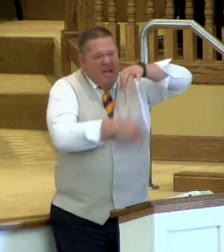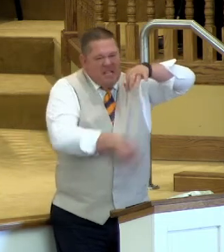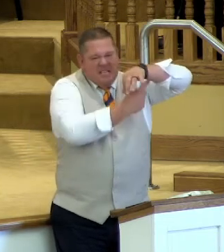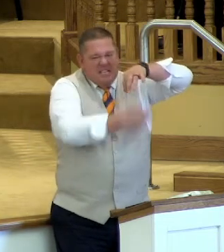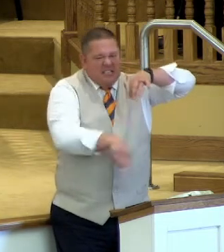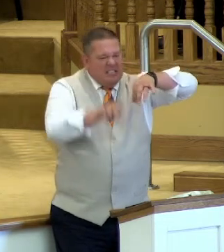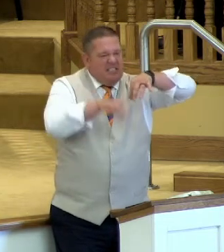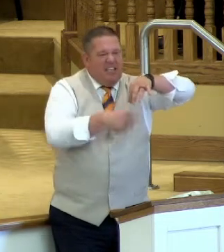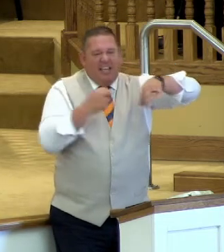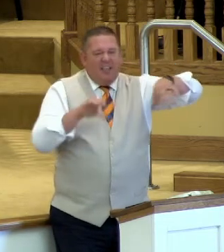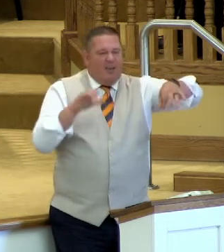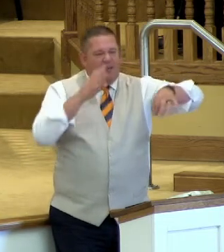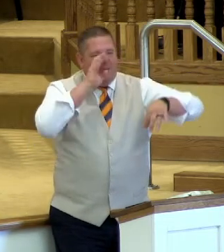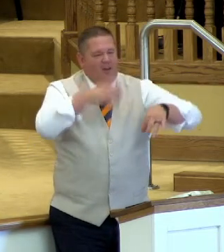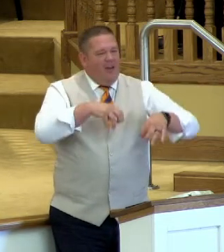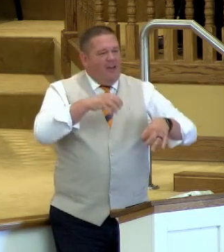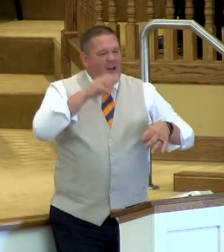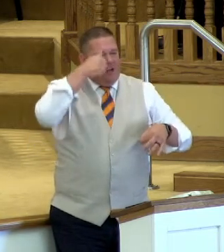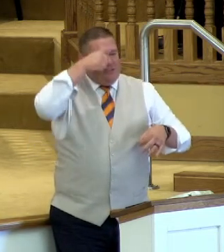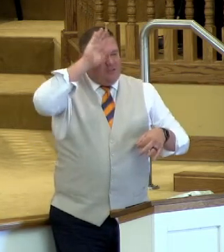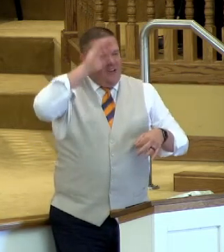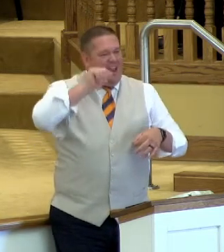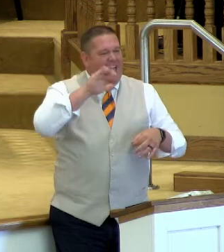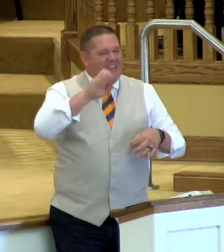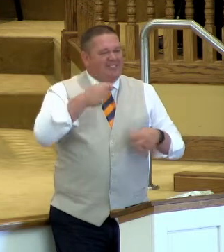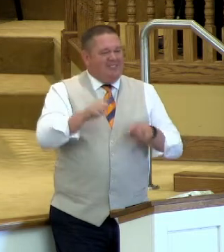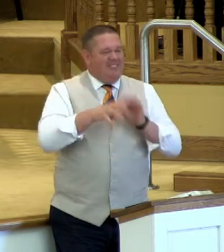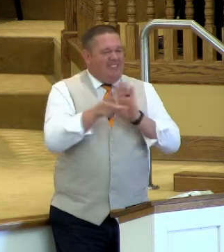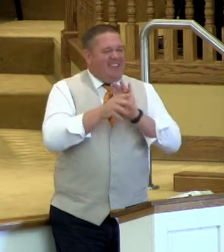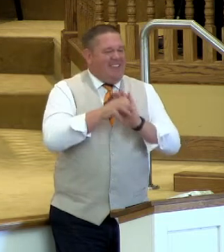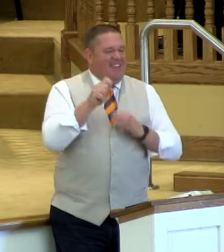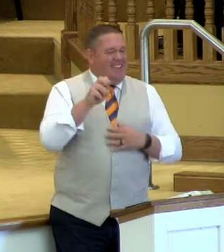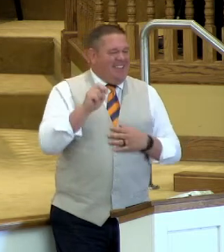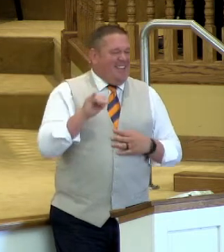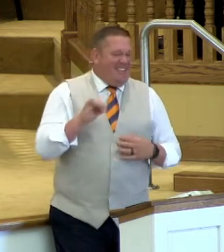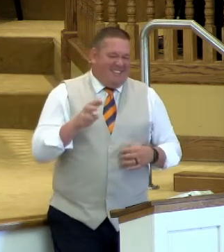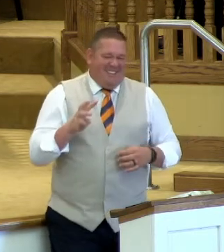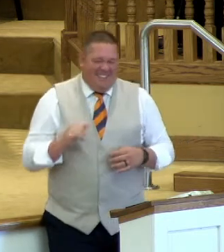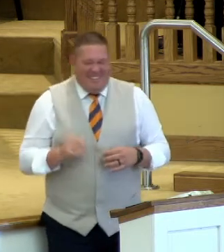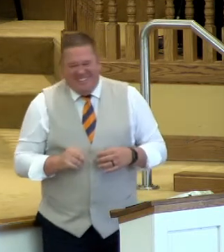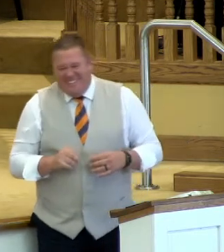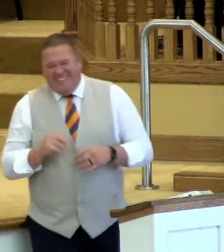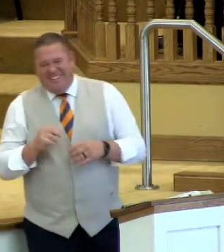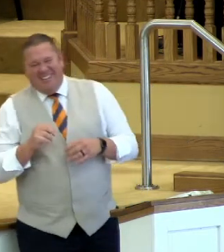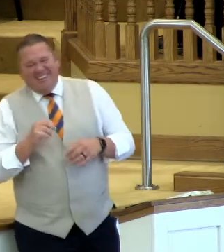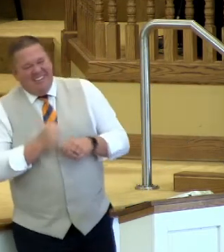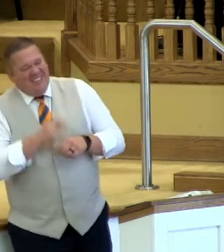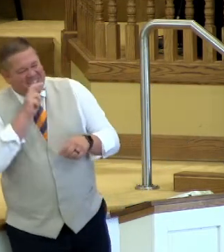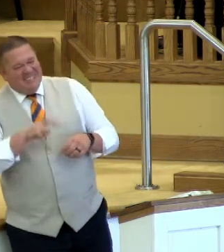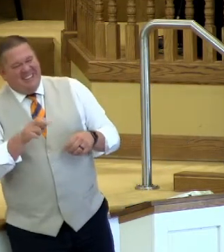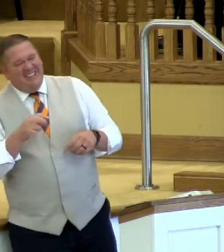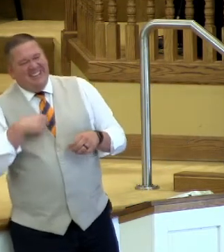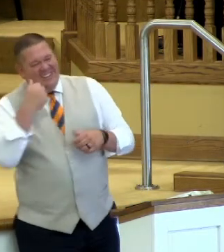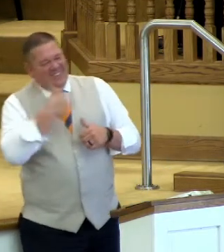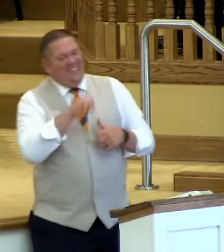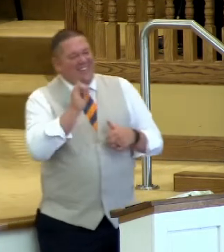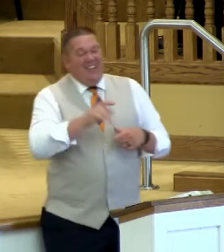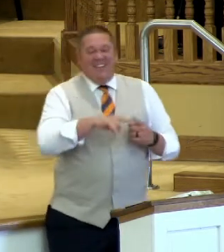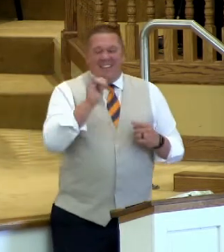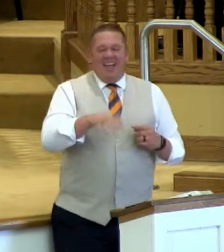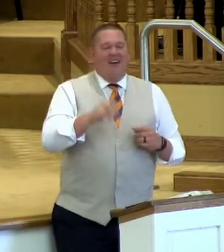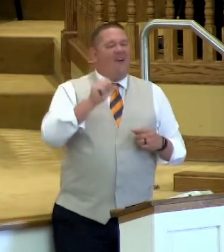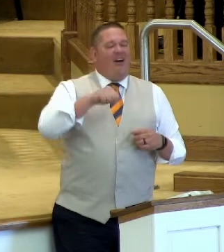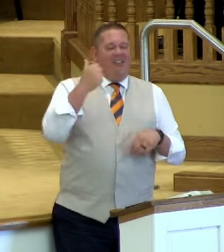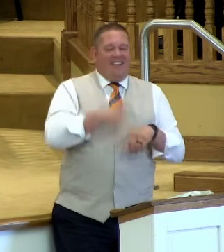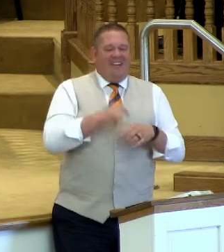hand. It's swinging up and down. He's doing some kind of weird Australian accent trying to imitate Steve Irwin. But no, yeah, but that was